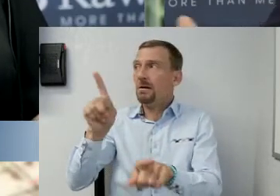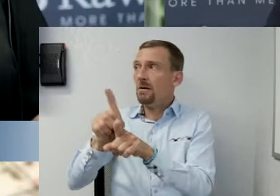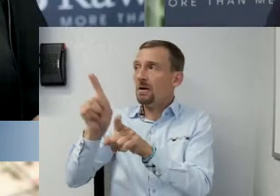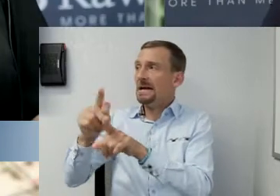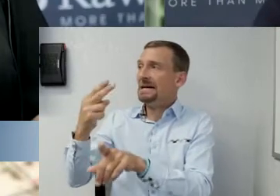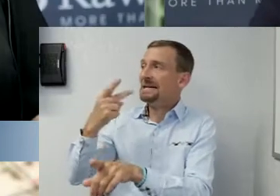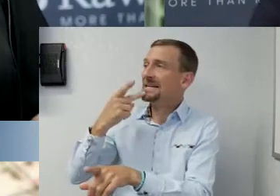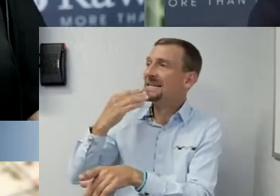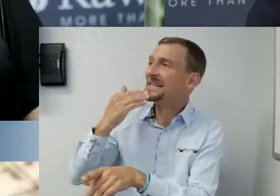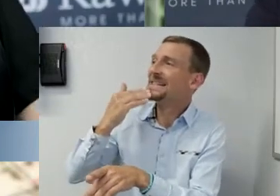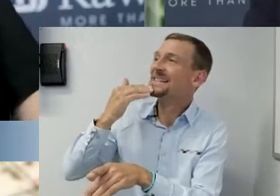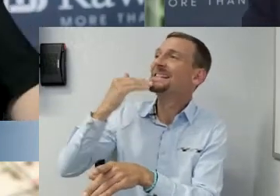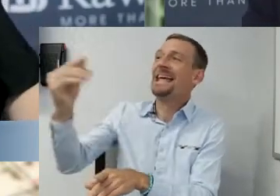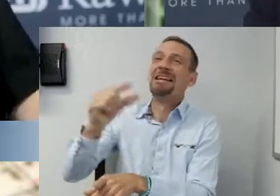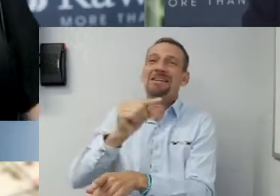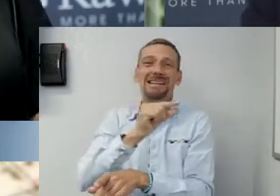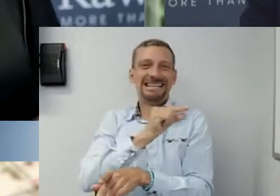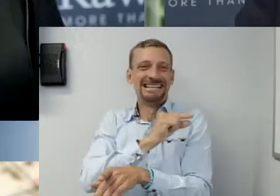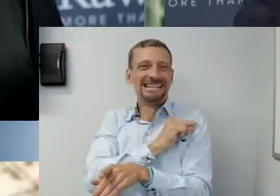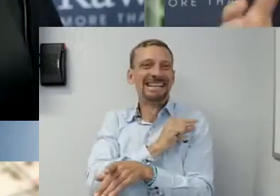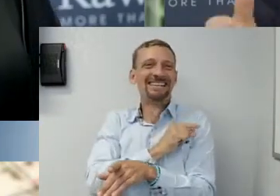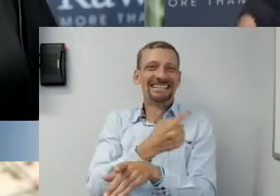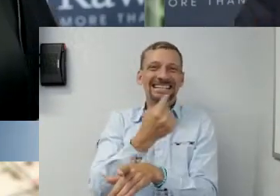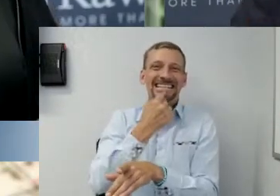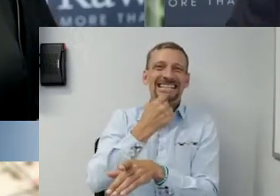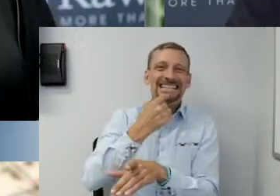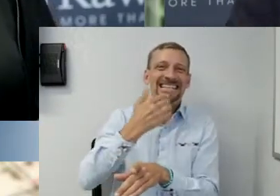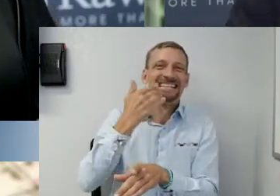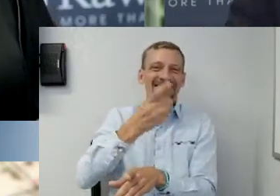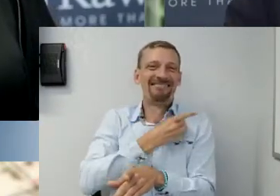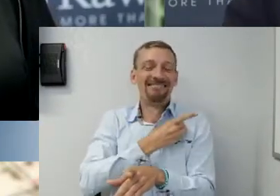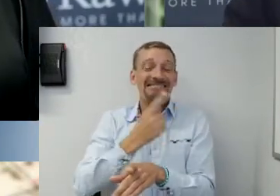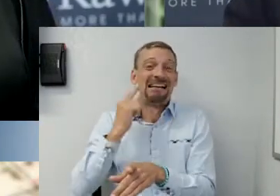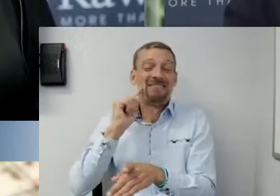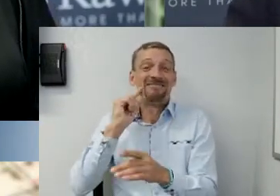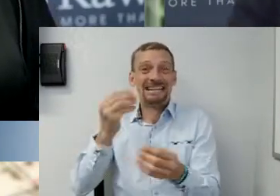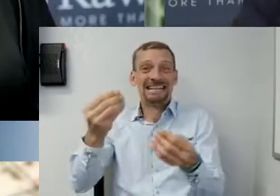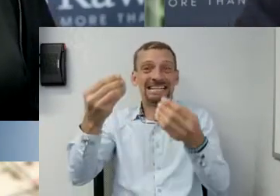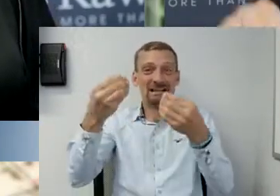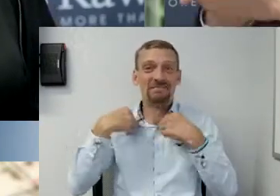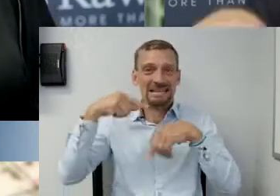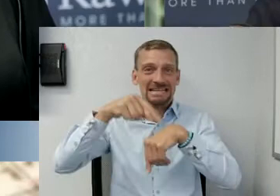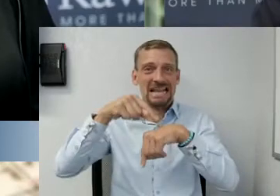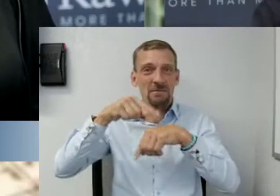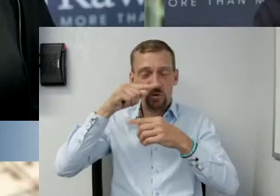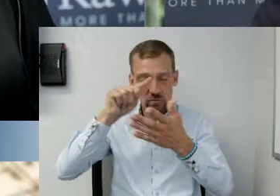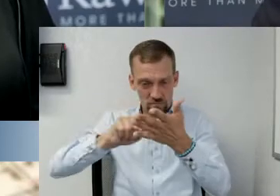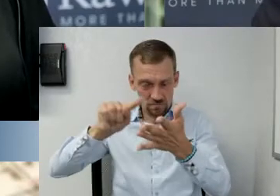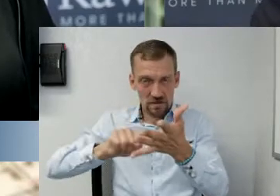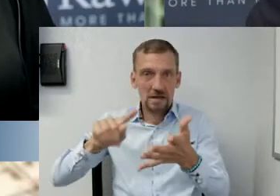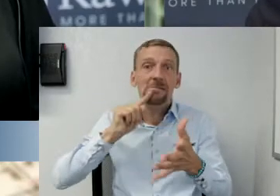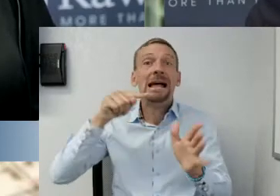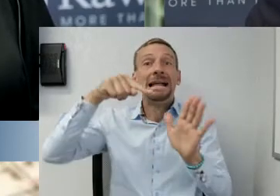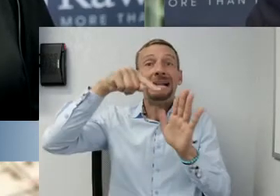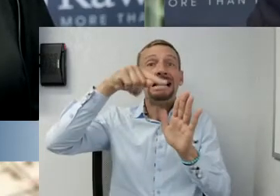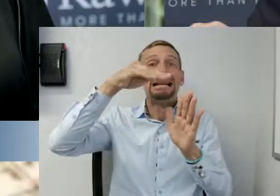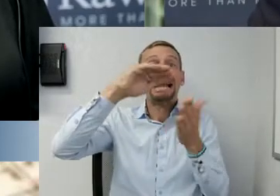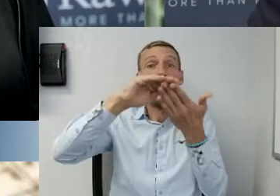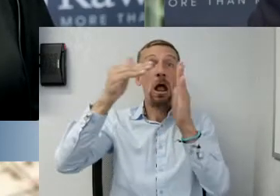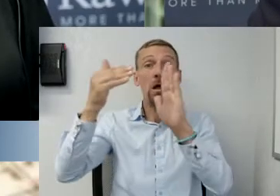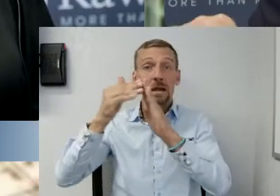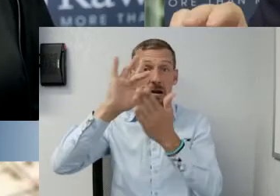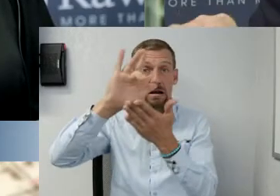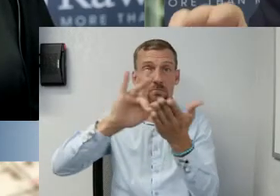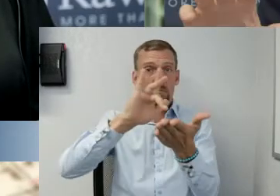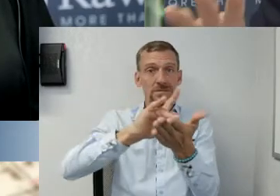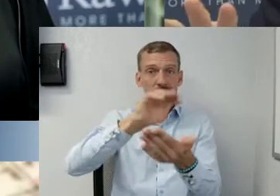in advance, because it gave me some time to, so I want to give you some perspective here. So the Downtown Medical Center,